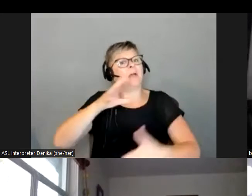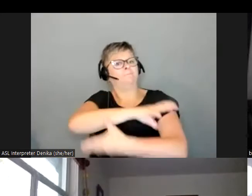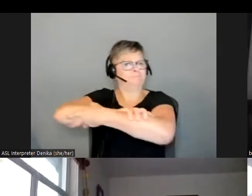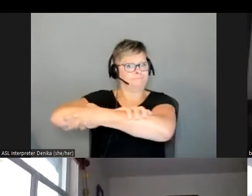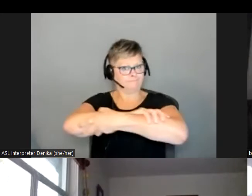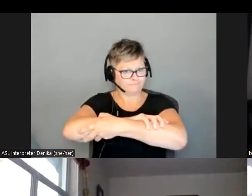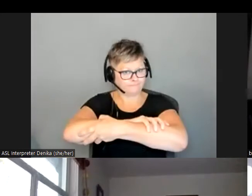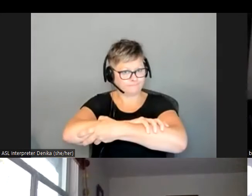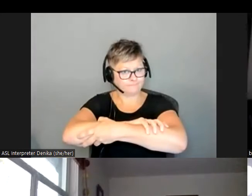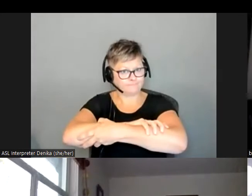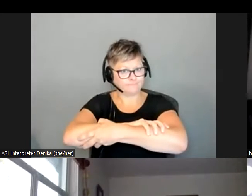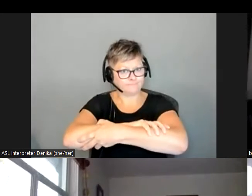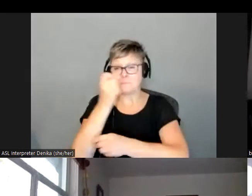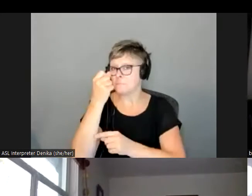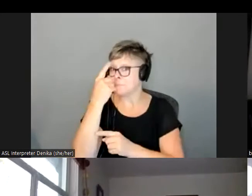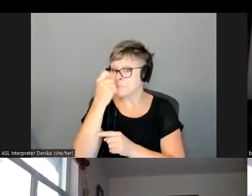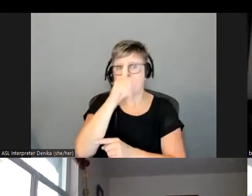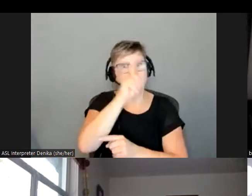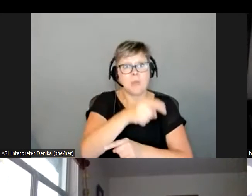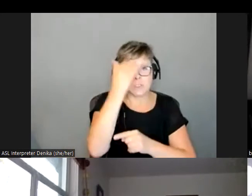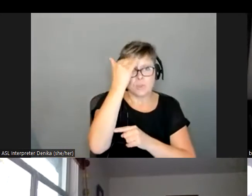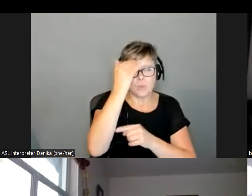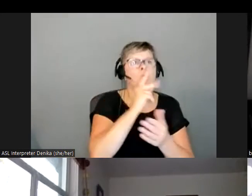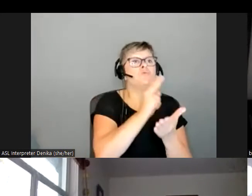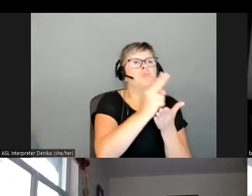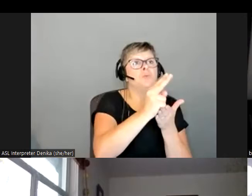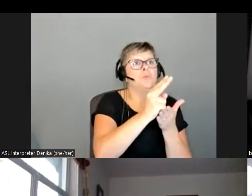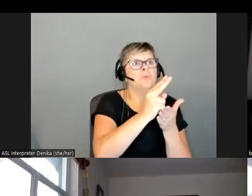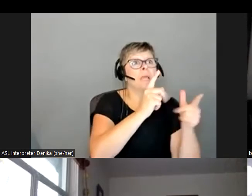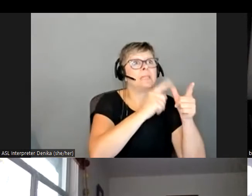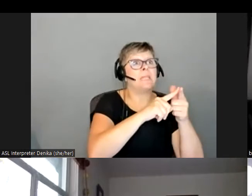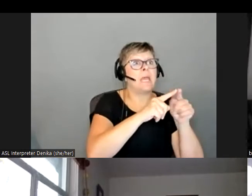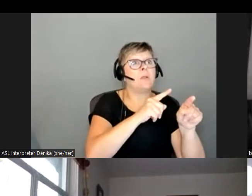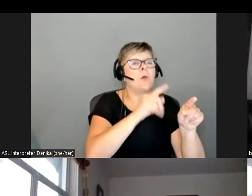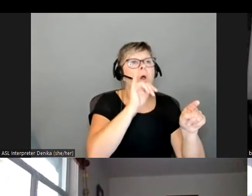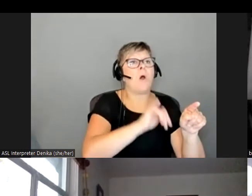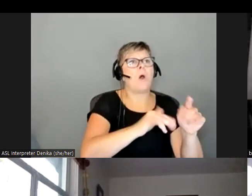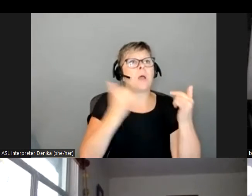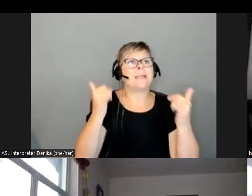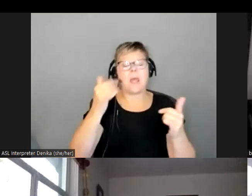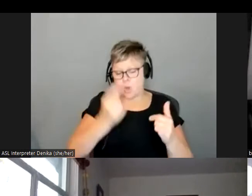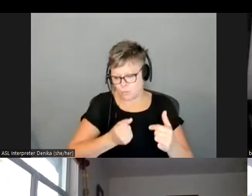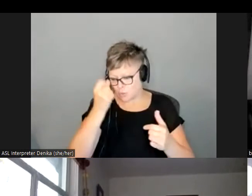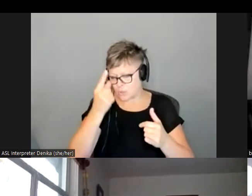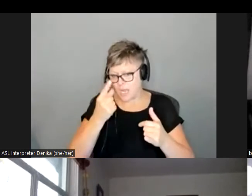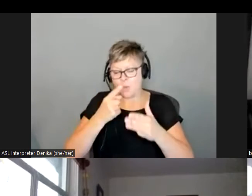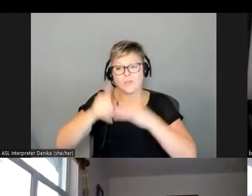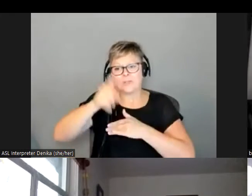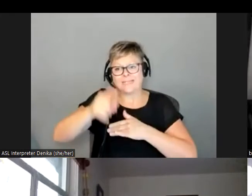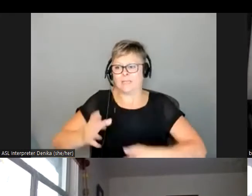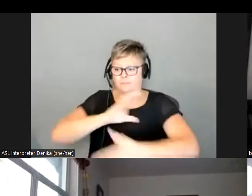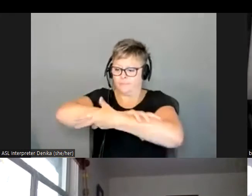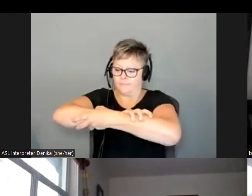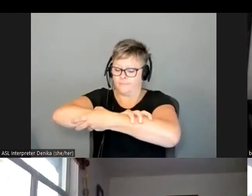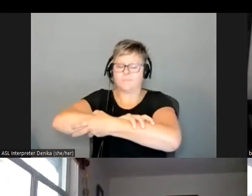truths before we know what it is we are to reconcile. This was in my email